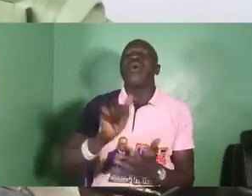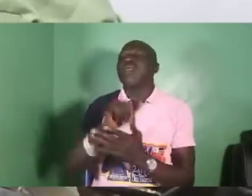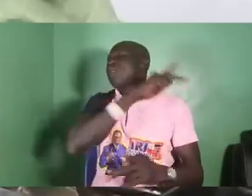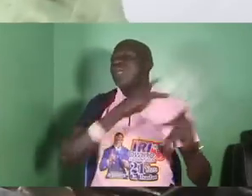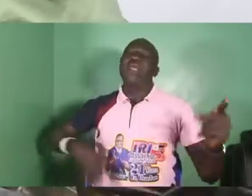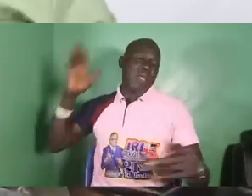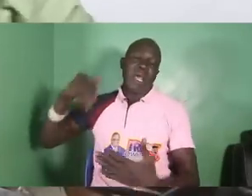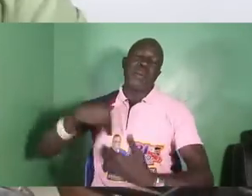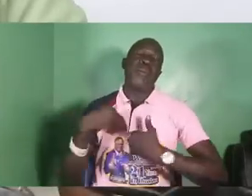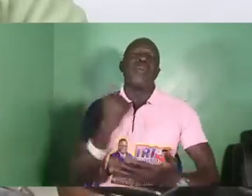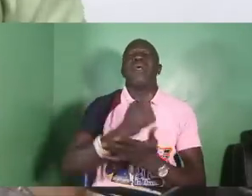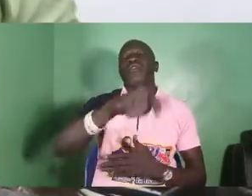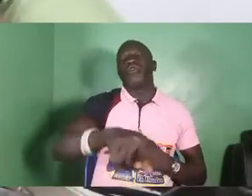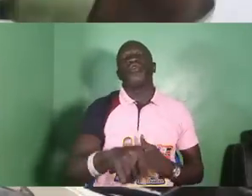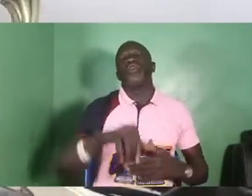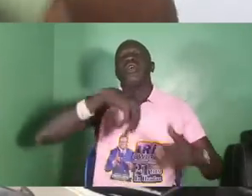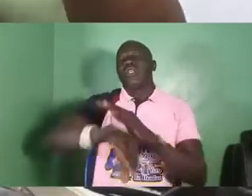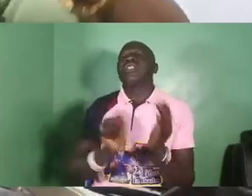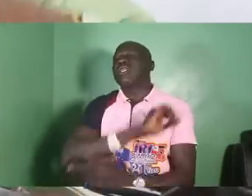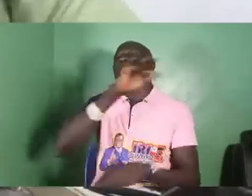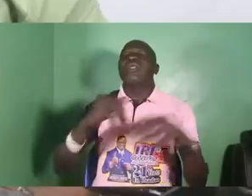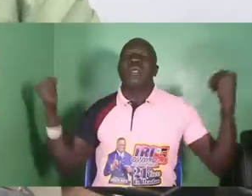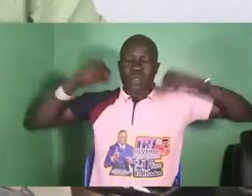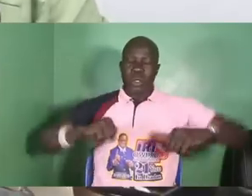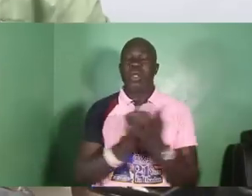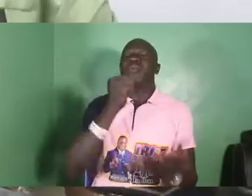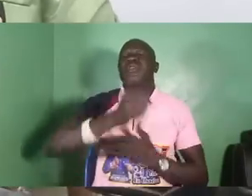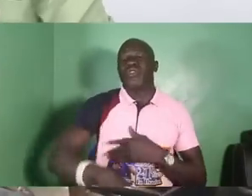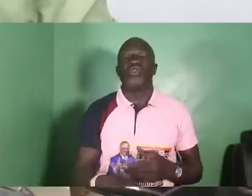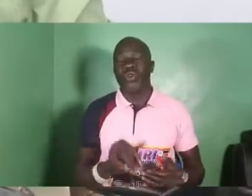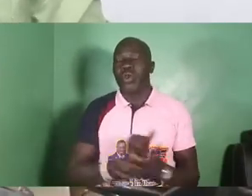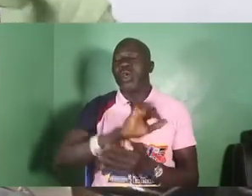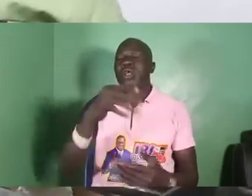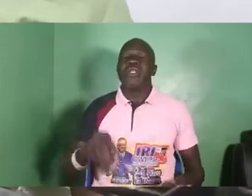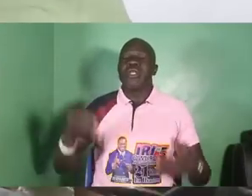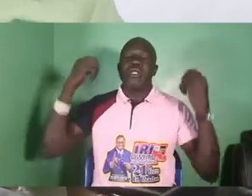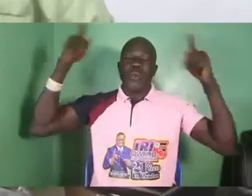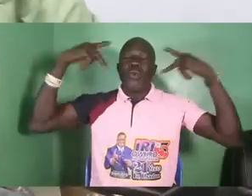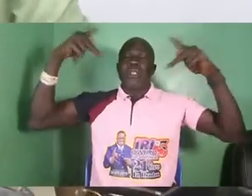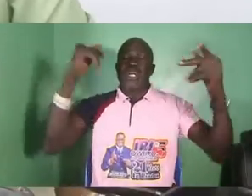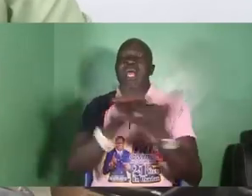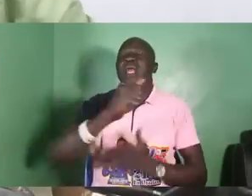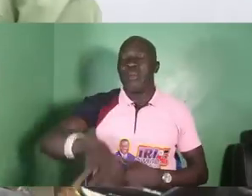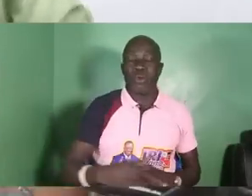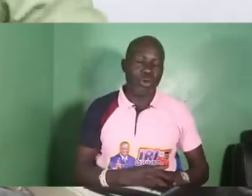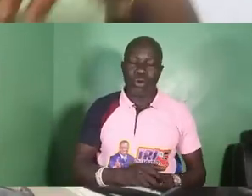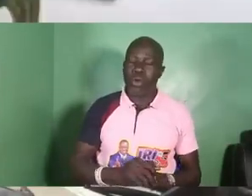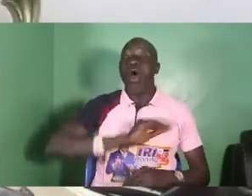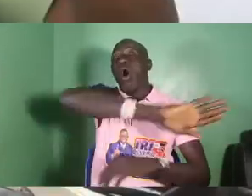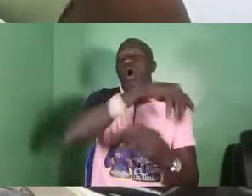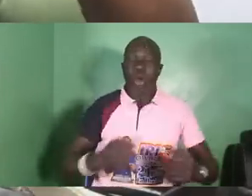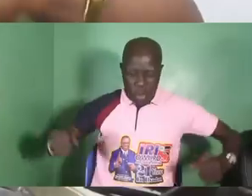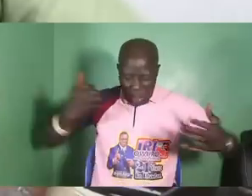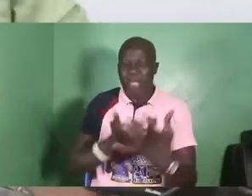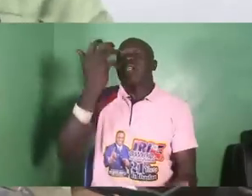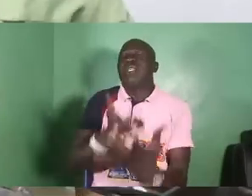by your son, pity. Do you ask son? Oh, pity. Oh, no, sir, you ask son. Oh, shall pity. And when you're